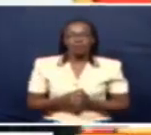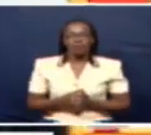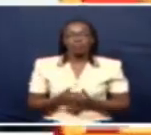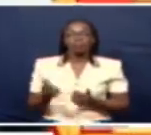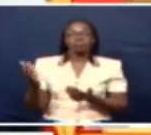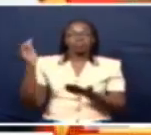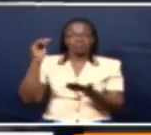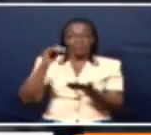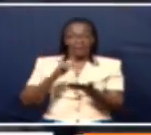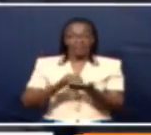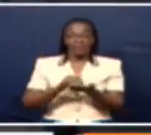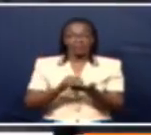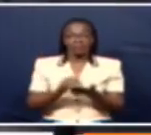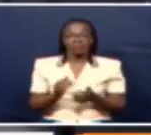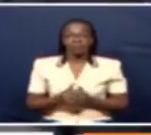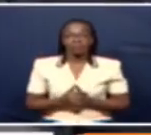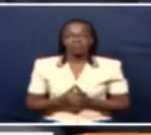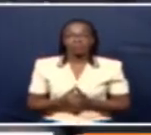again,